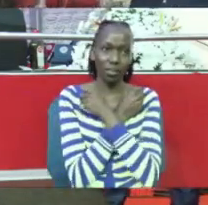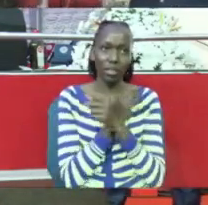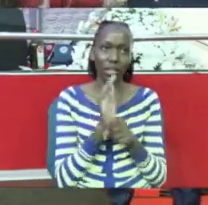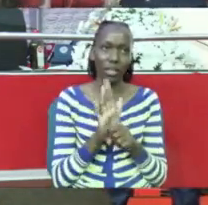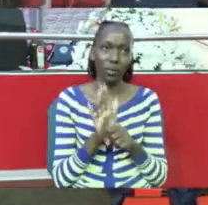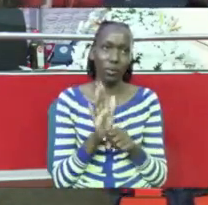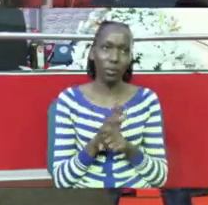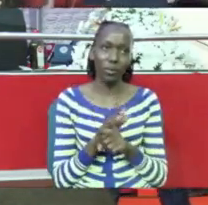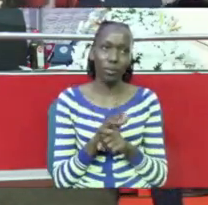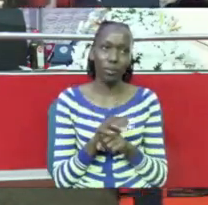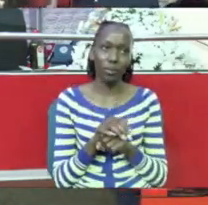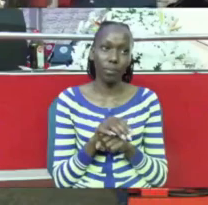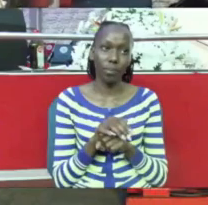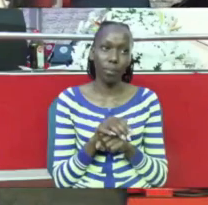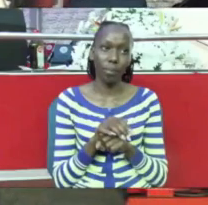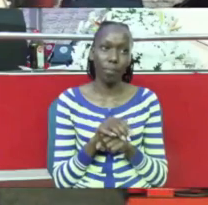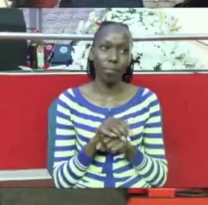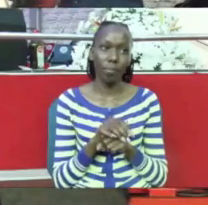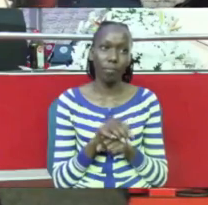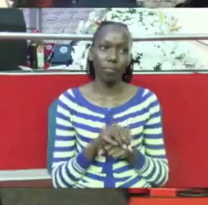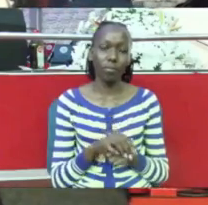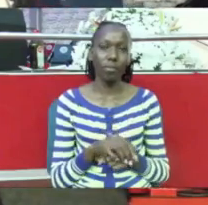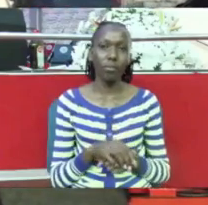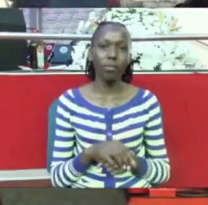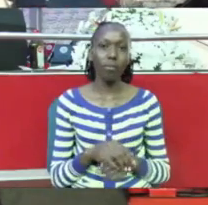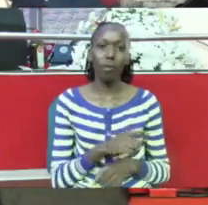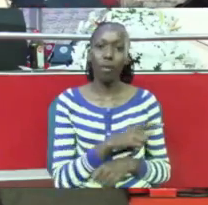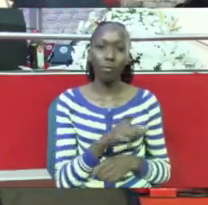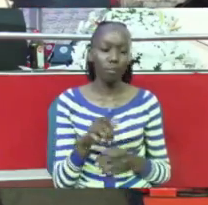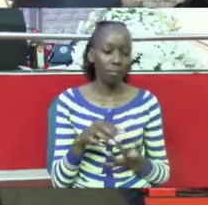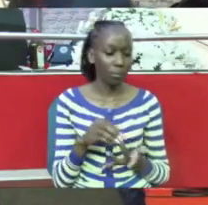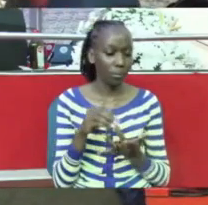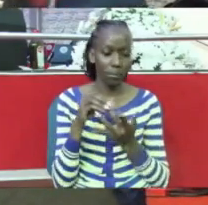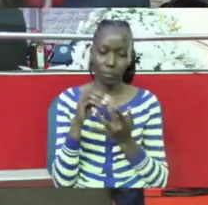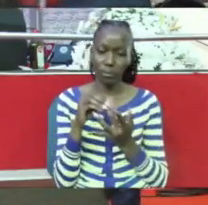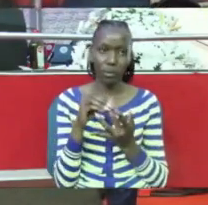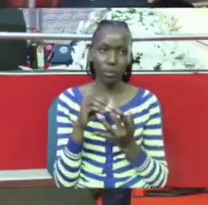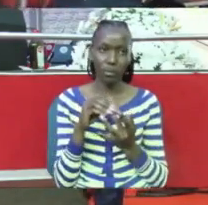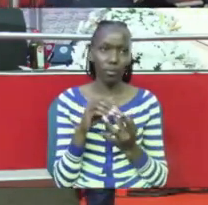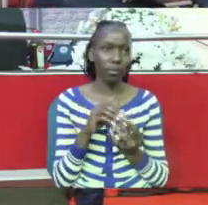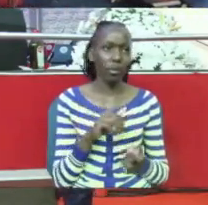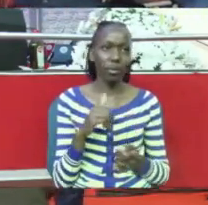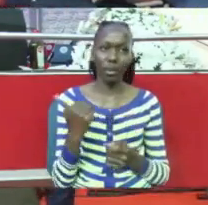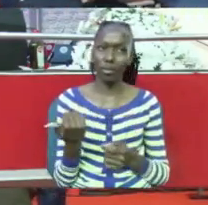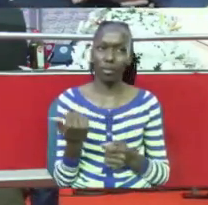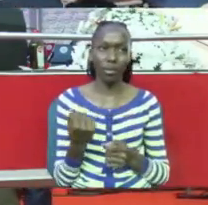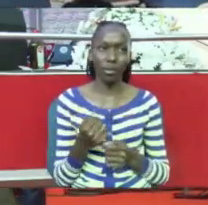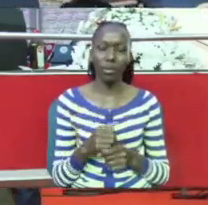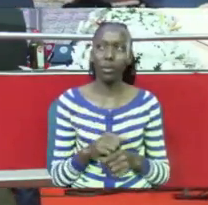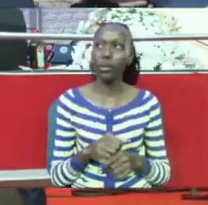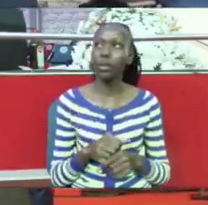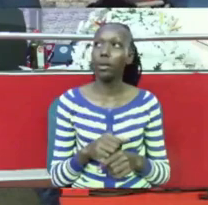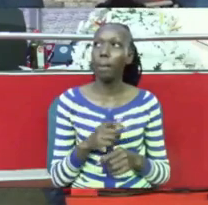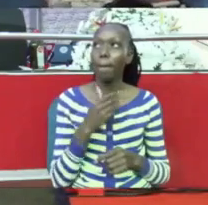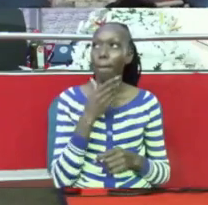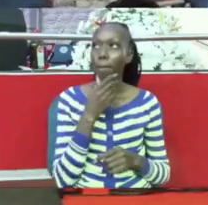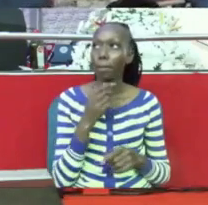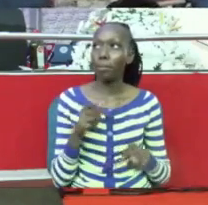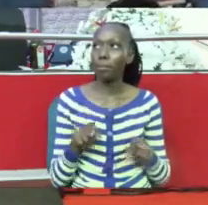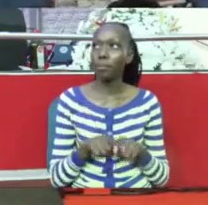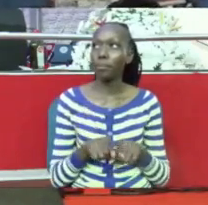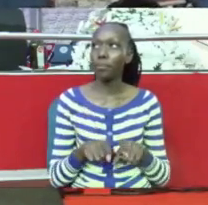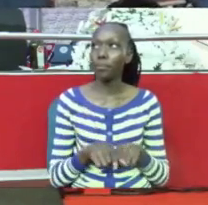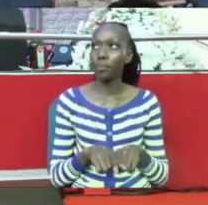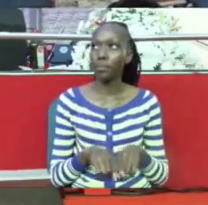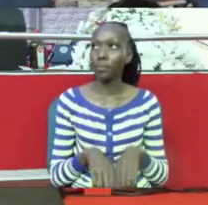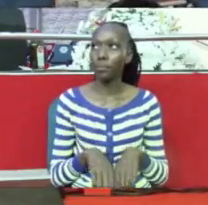They are given preference above everyone else. Wanapewa sehemu ya kwanza kuliko wengine. And I think this is what was happening in the